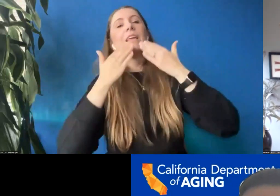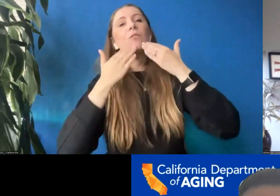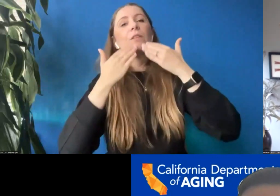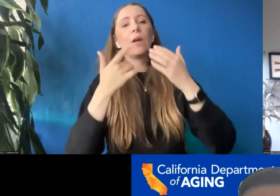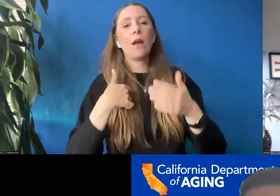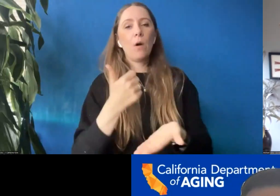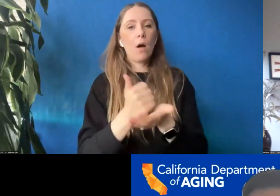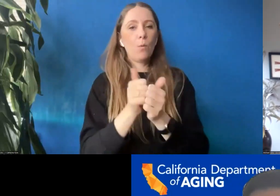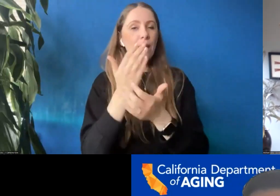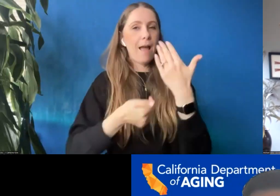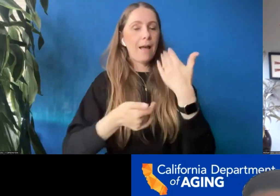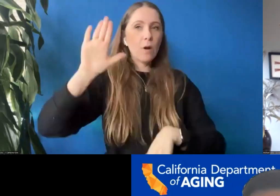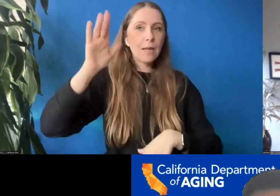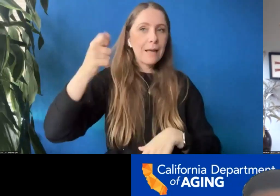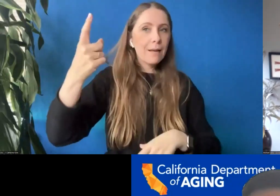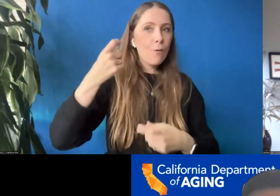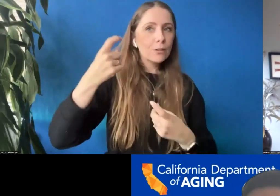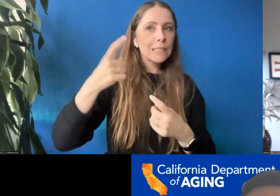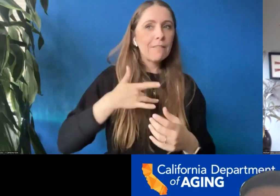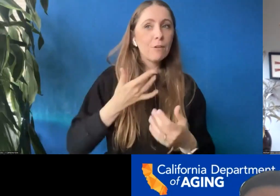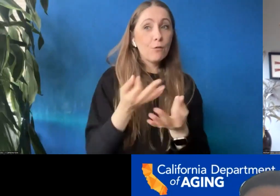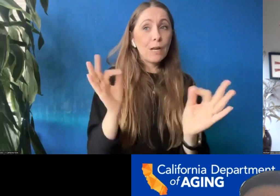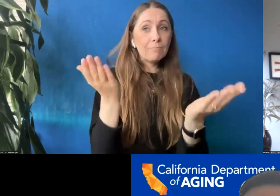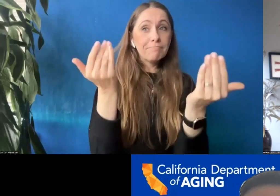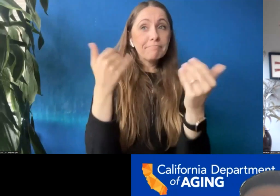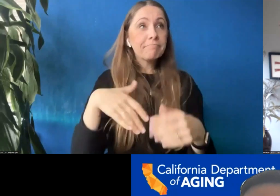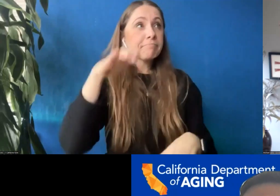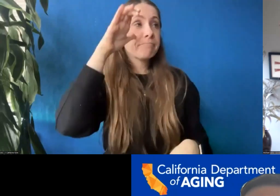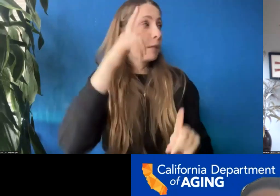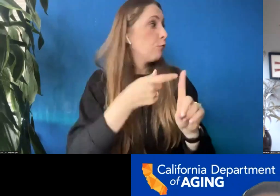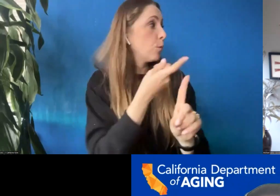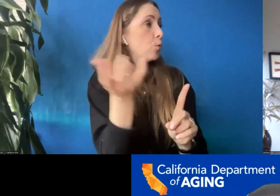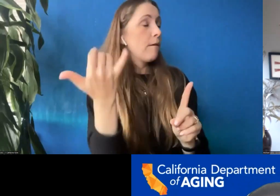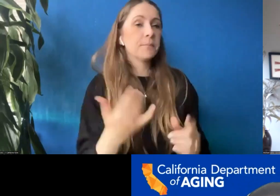and any questions that come up. So please feel free.